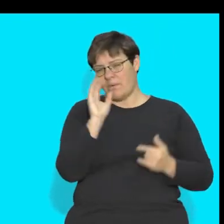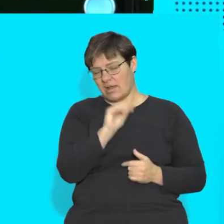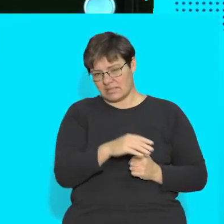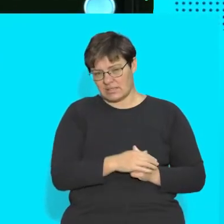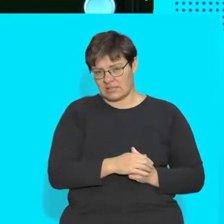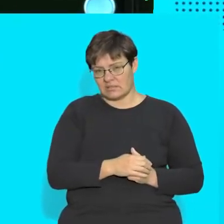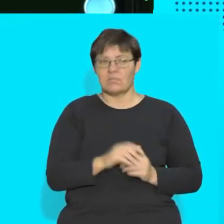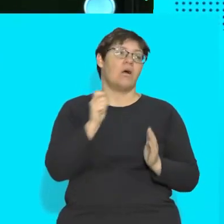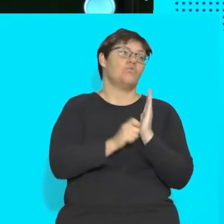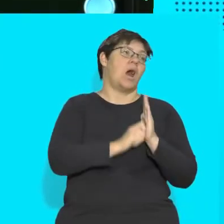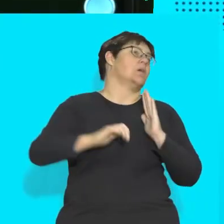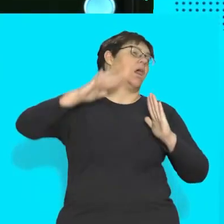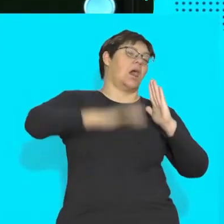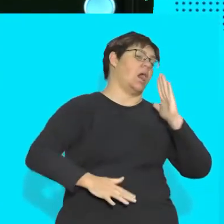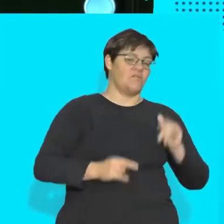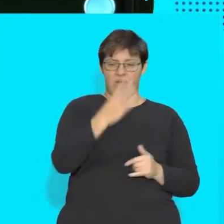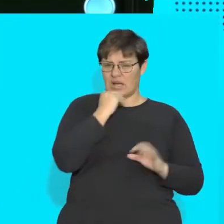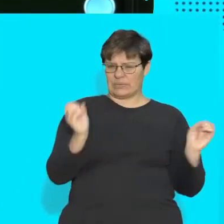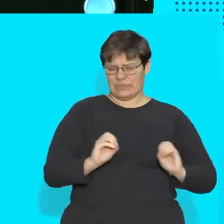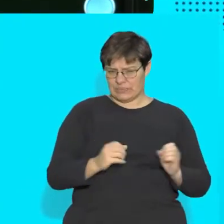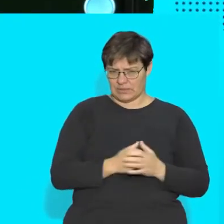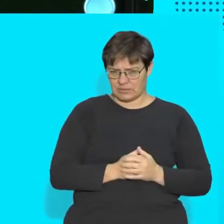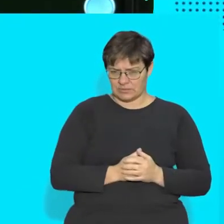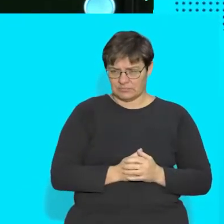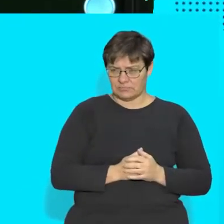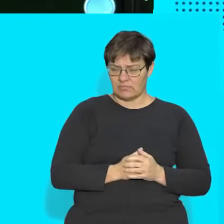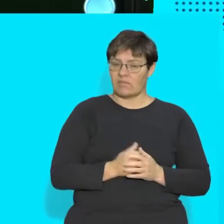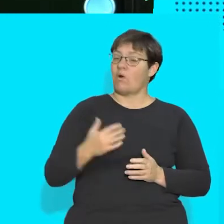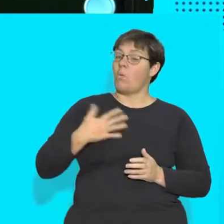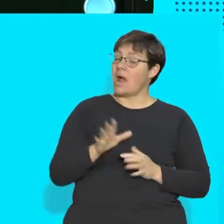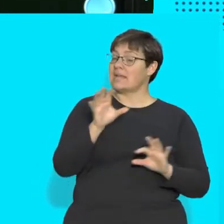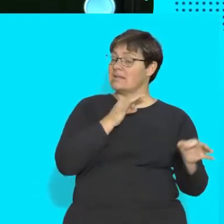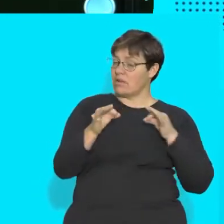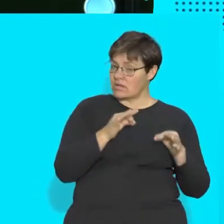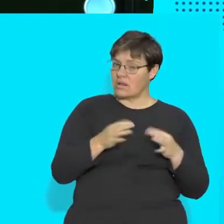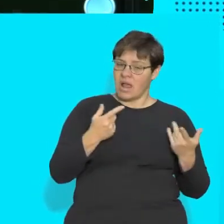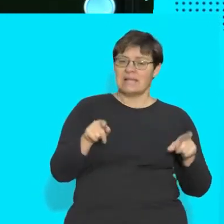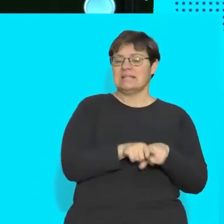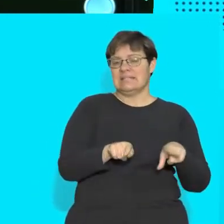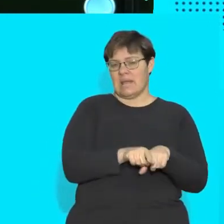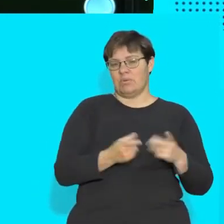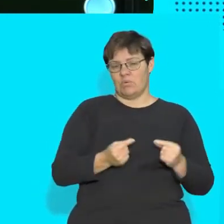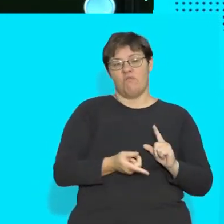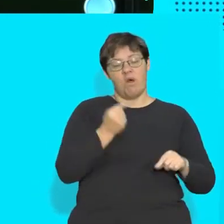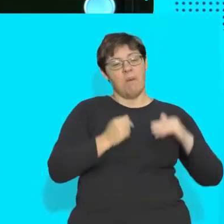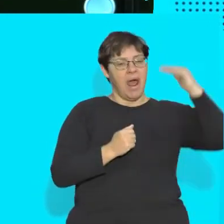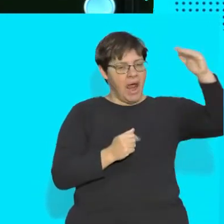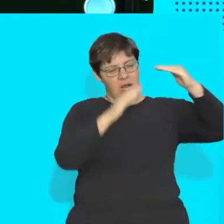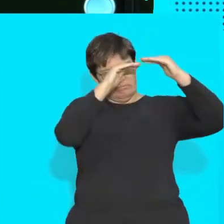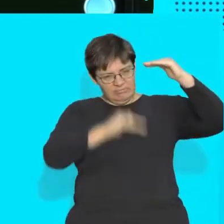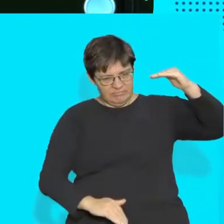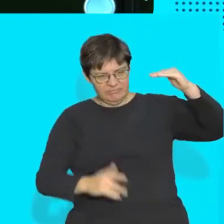ask, please don't write explanations if they don't ask for it. If they did want an explanation, it's exactly what we did the last